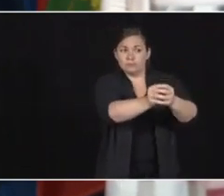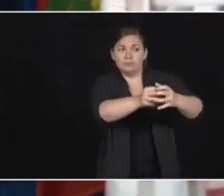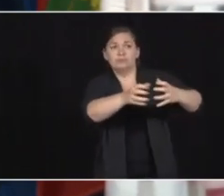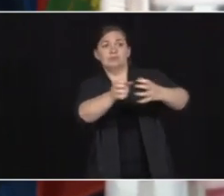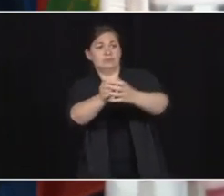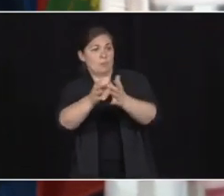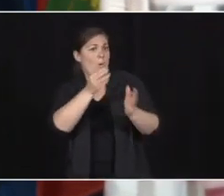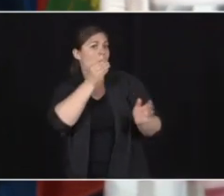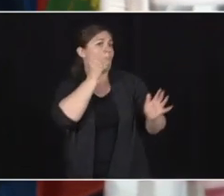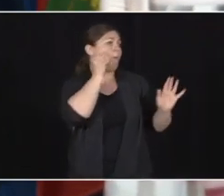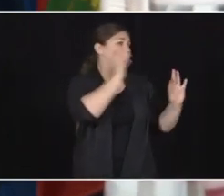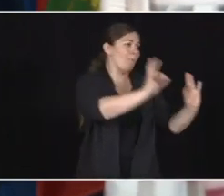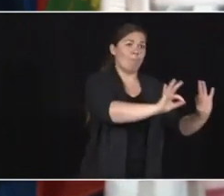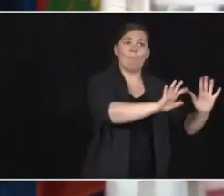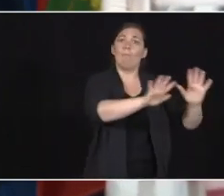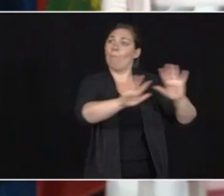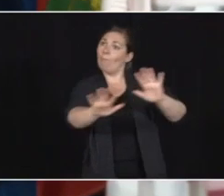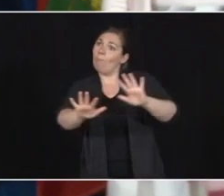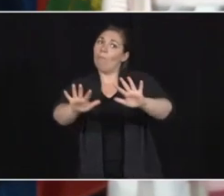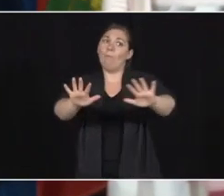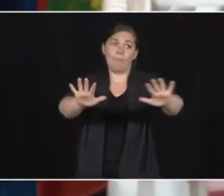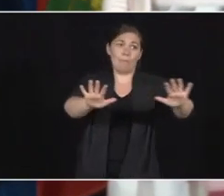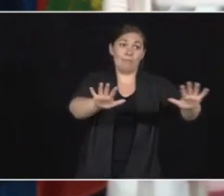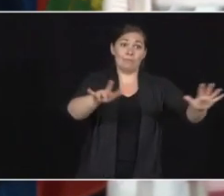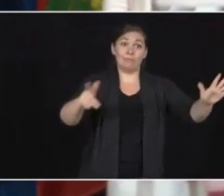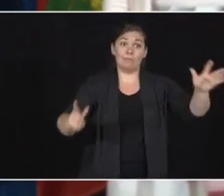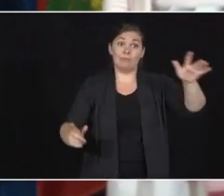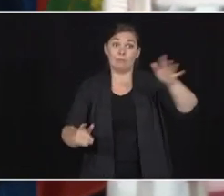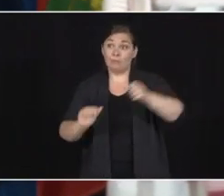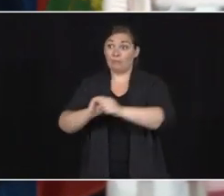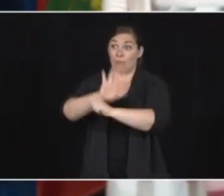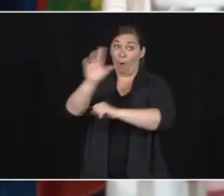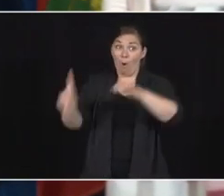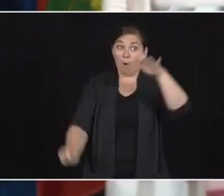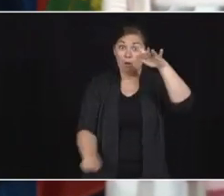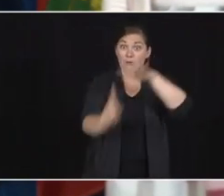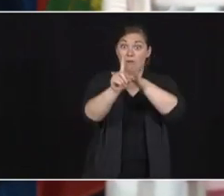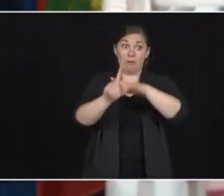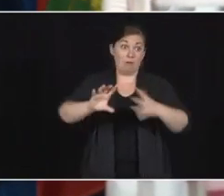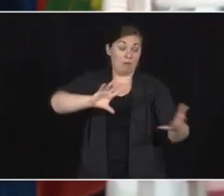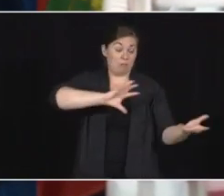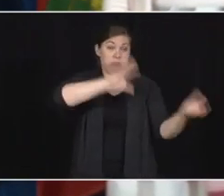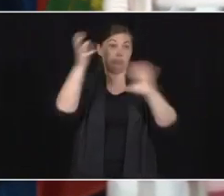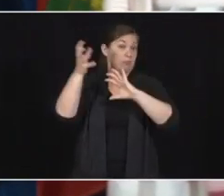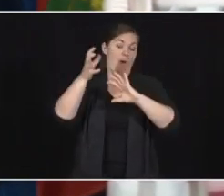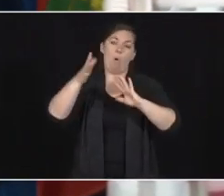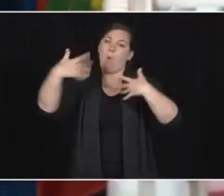homes. But now our focus is obviously on the COVID-19.